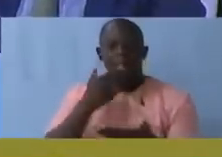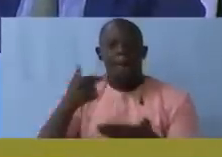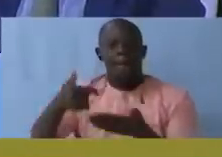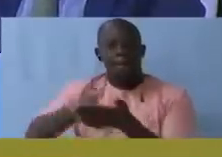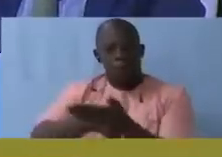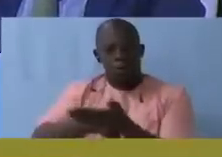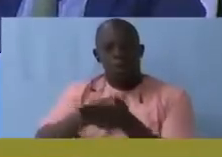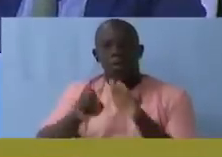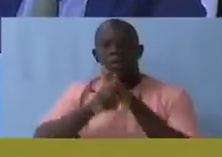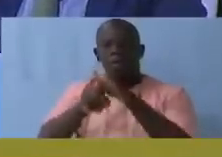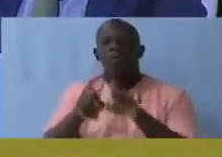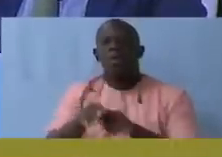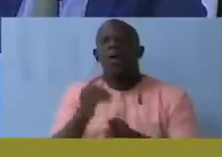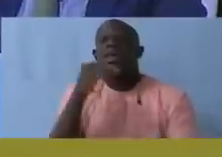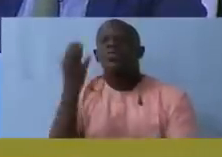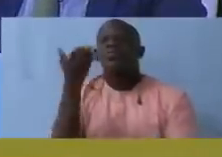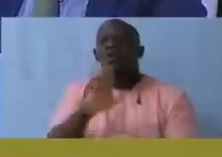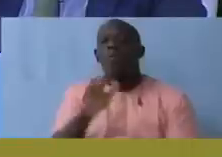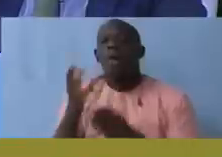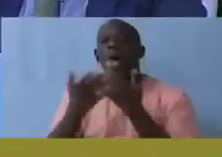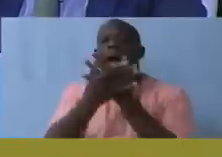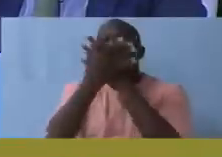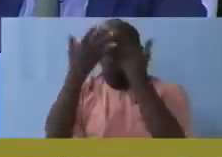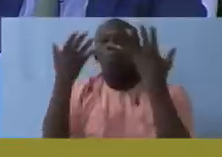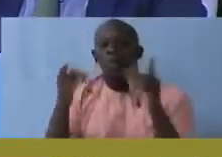Yeah. From how many individuals?